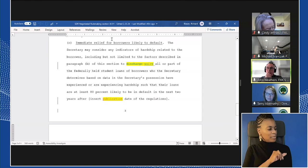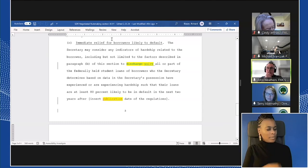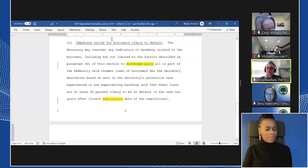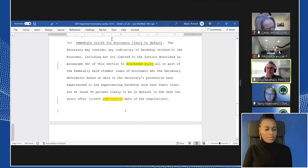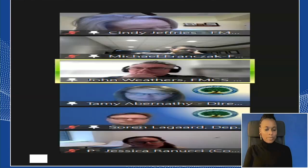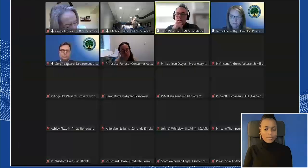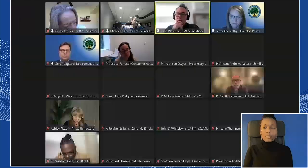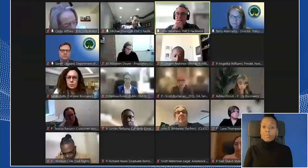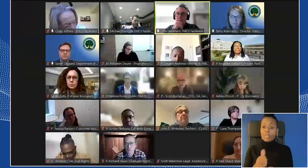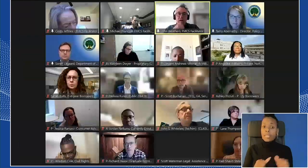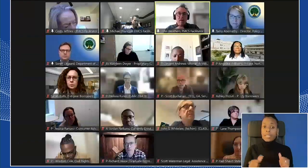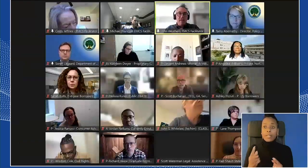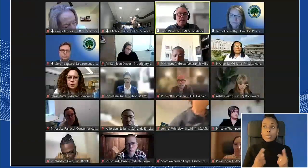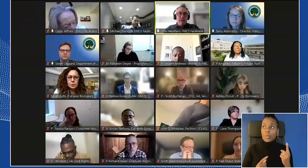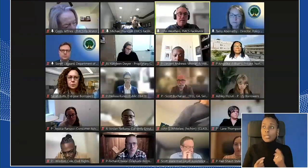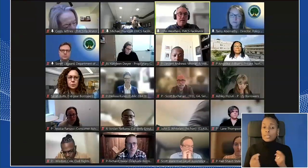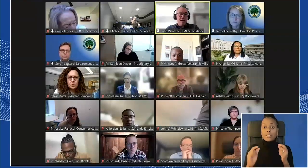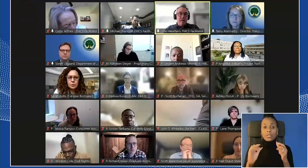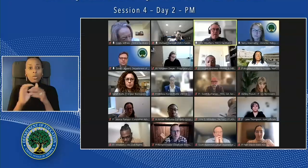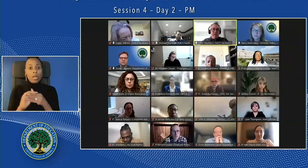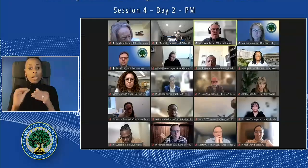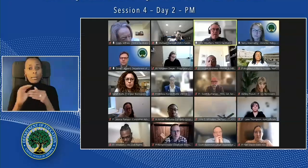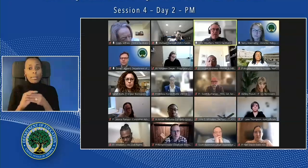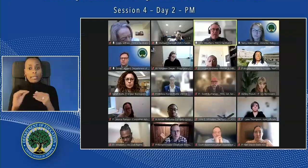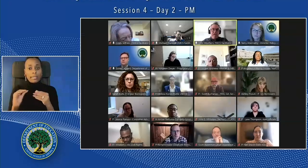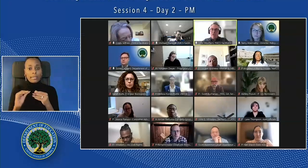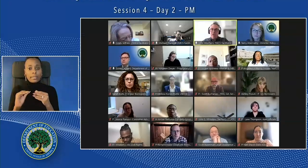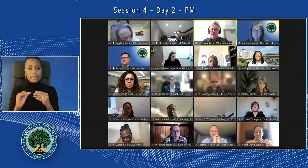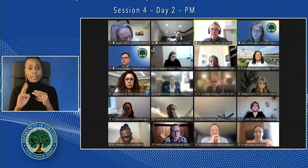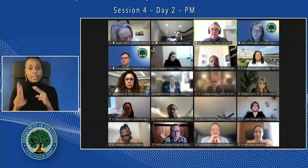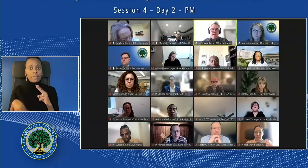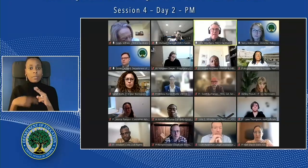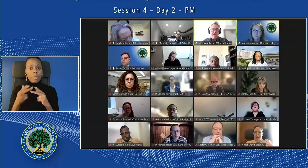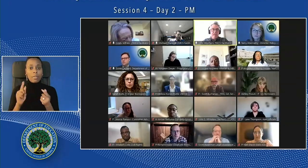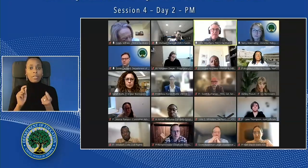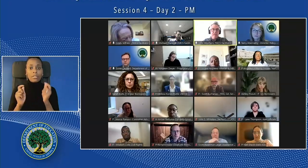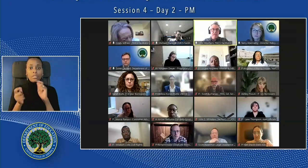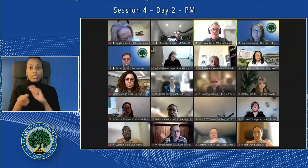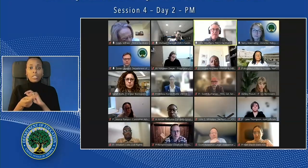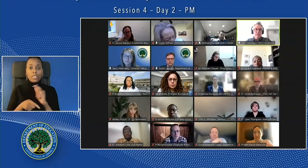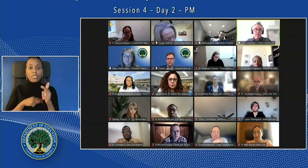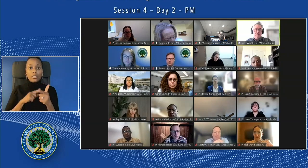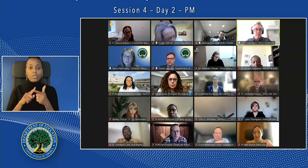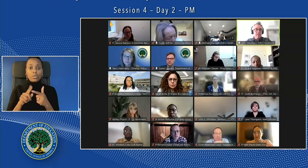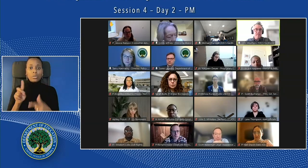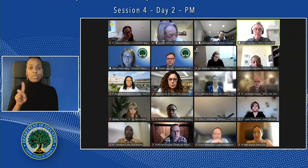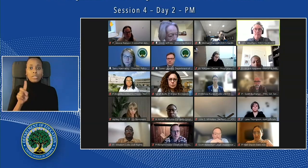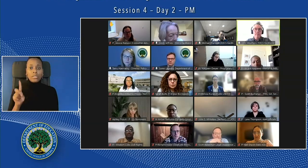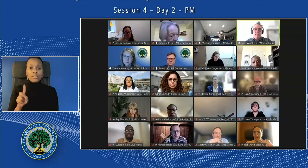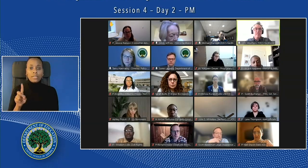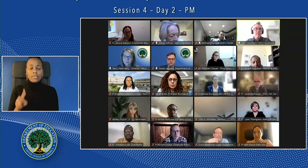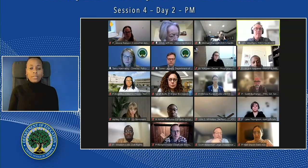Any questions or comments about the change to D?